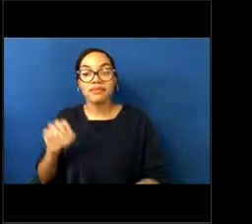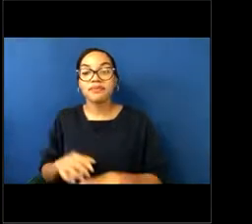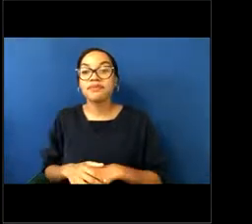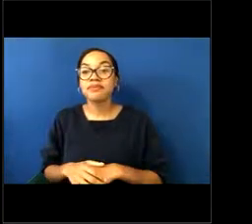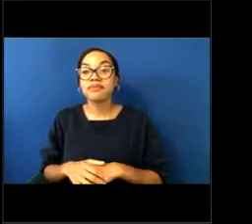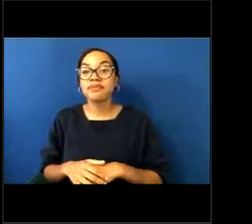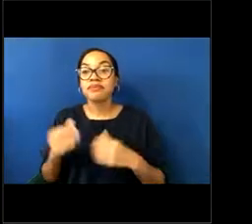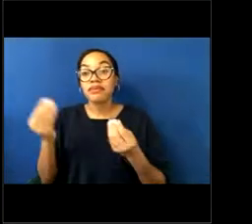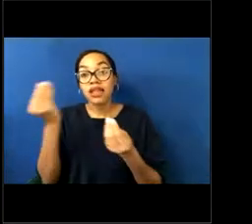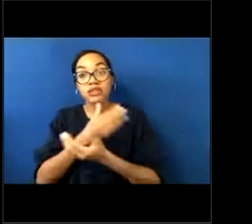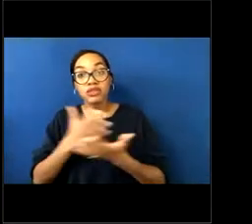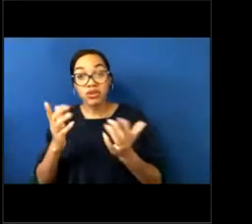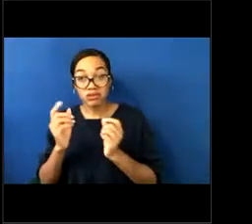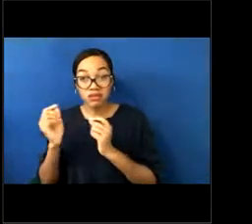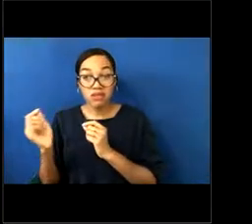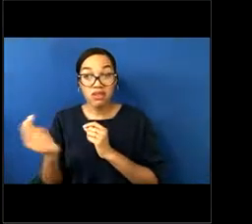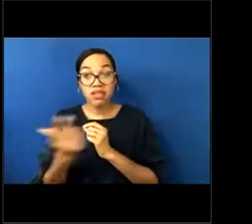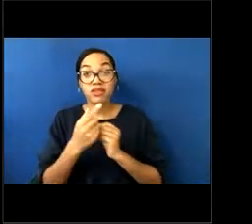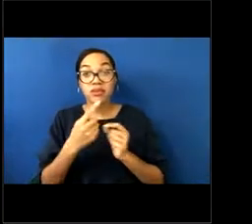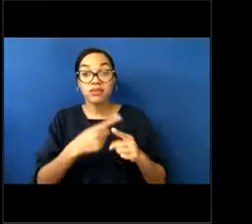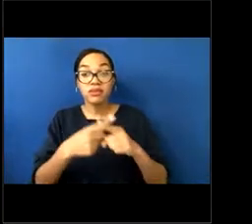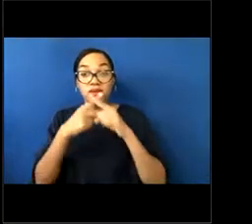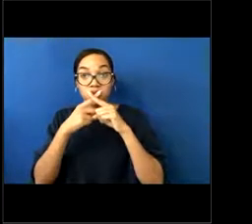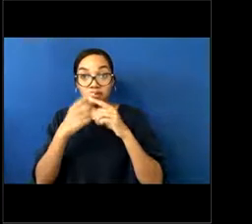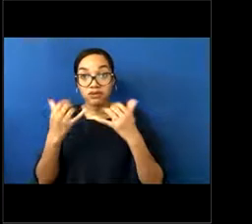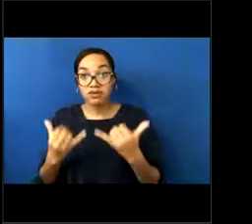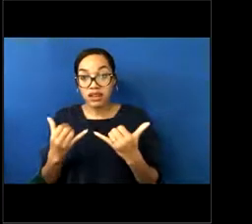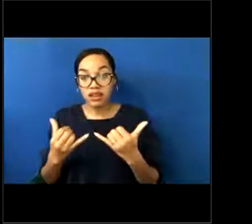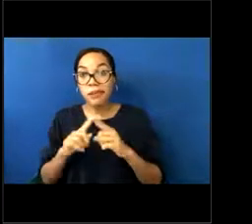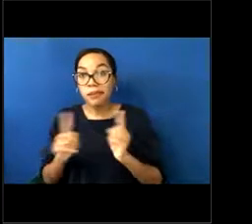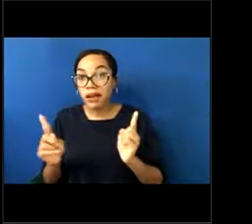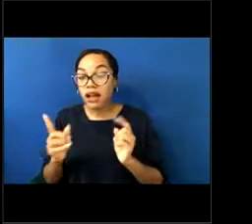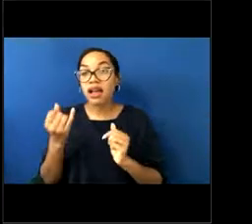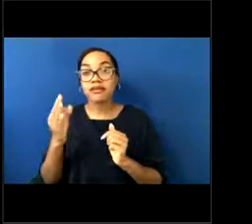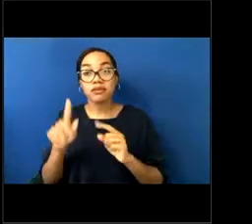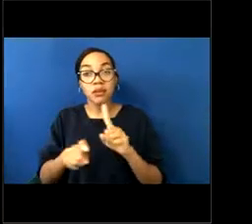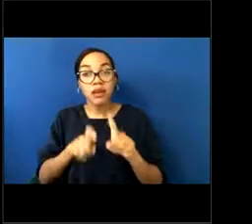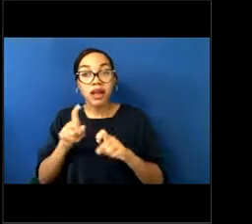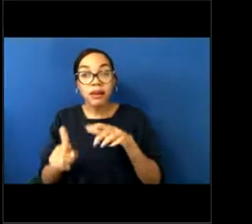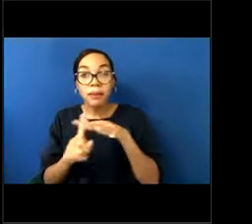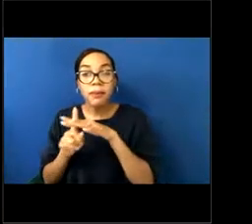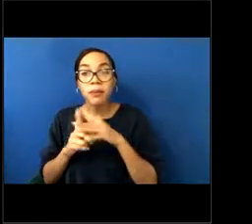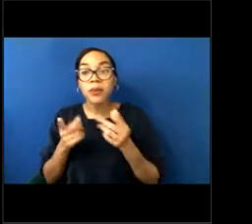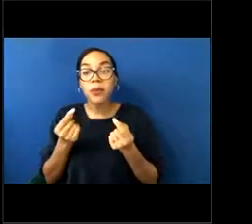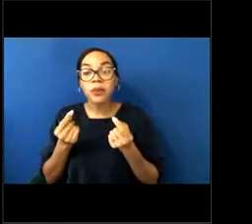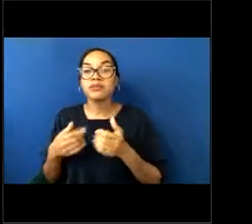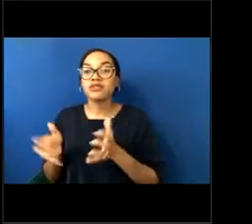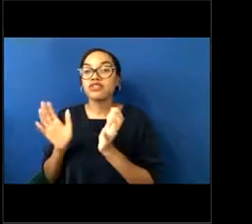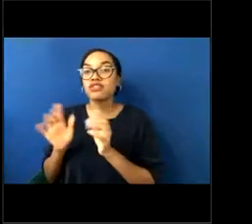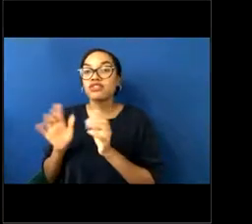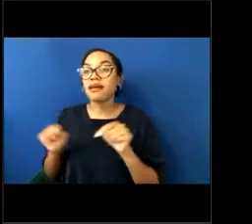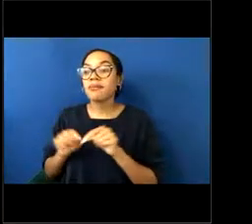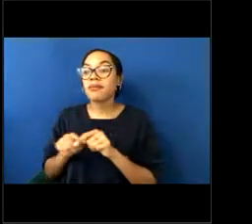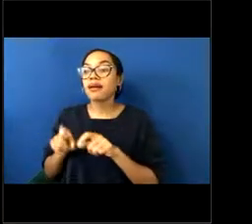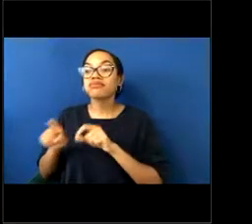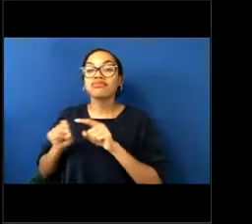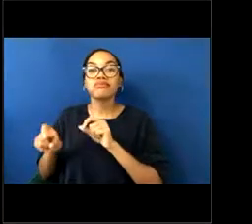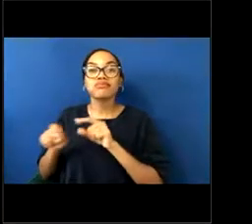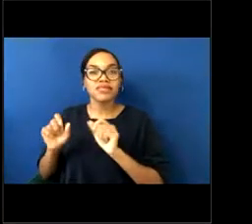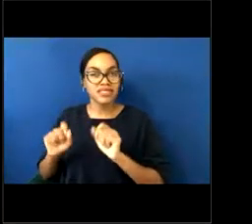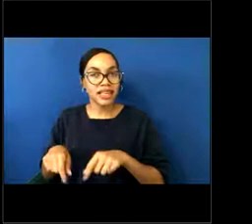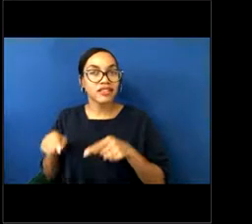all muted. However, there's a chat box where you can write questions, and we encourage you to do that as we go along. If we